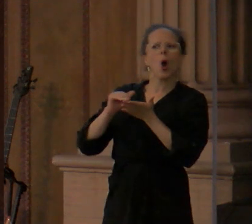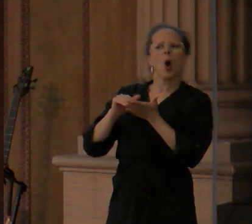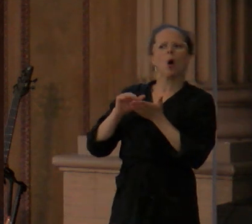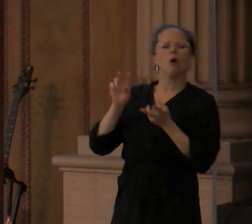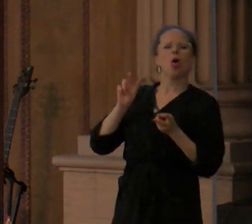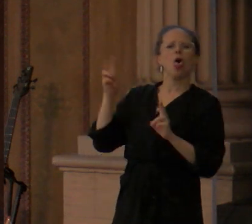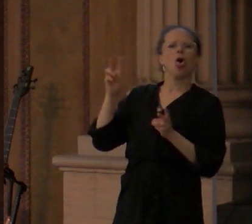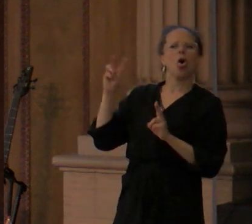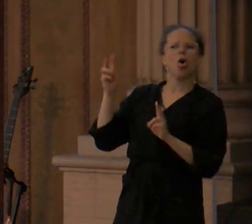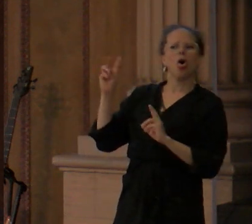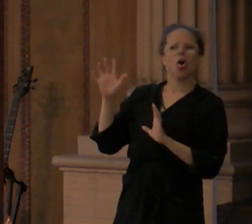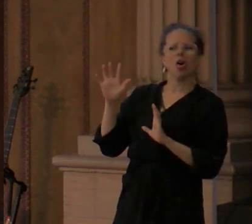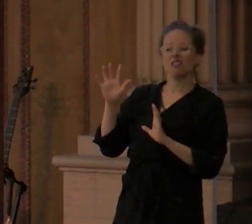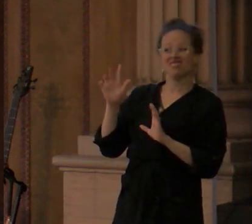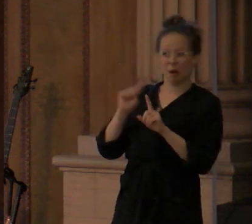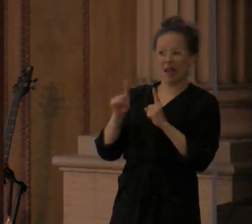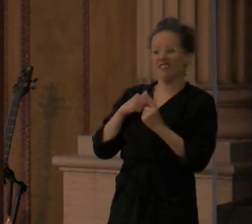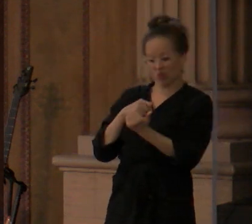over it,